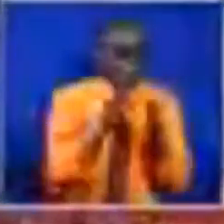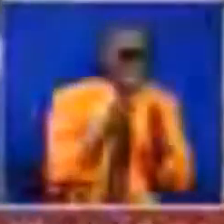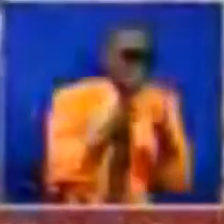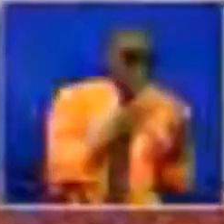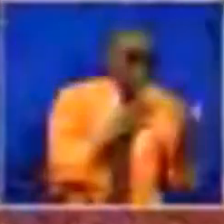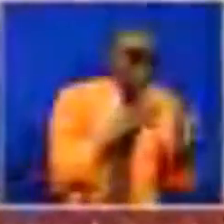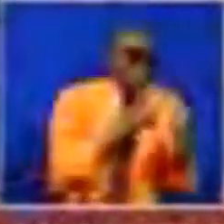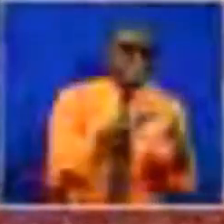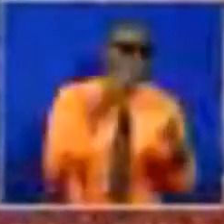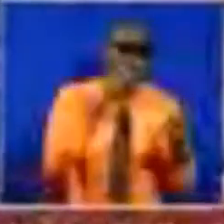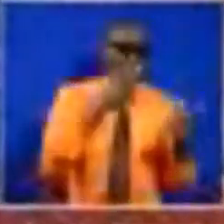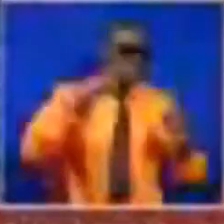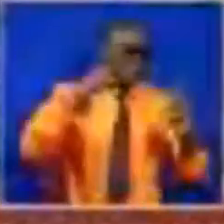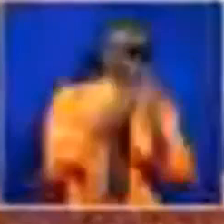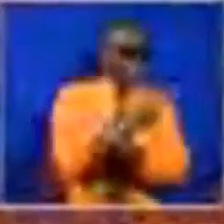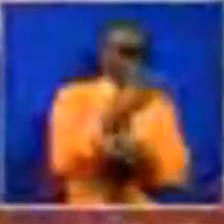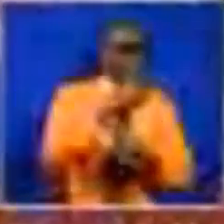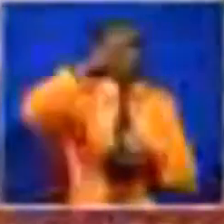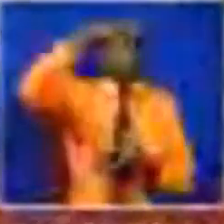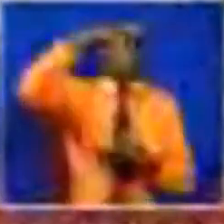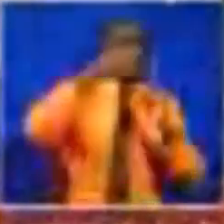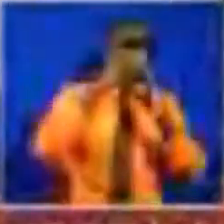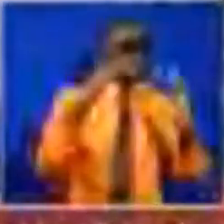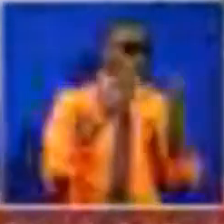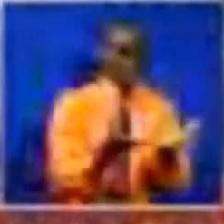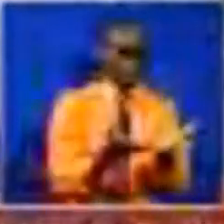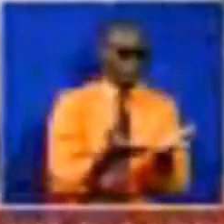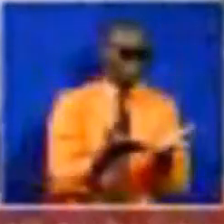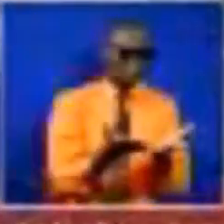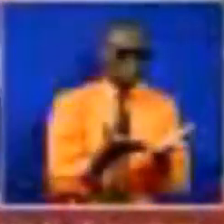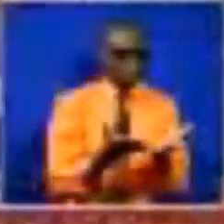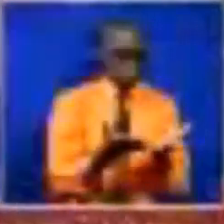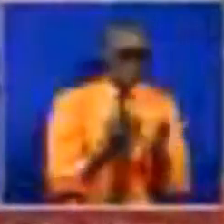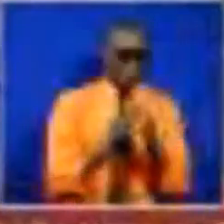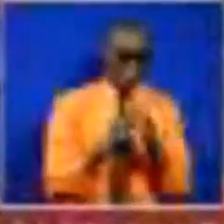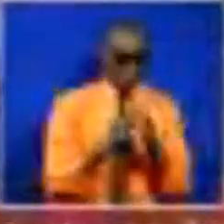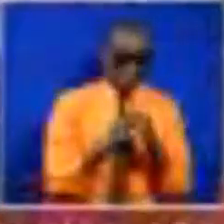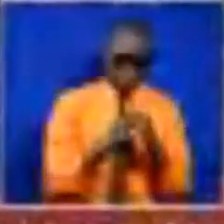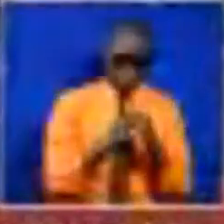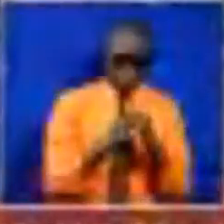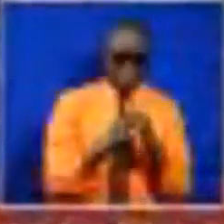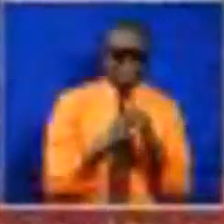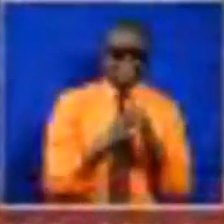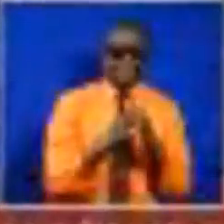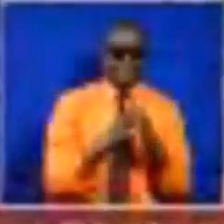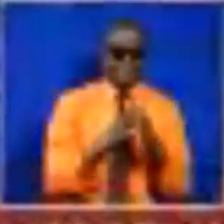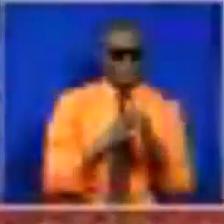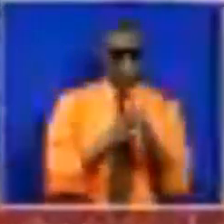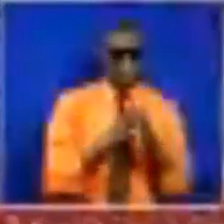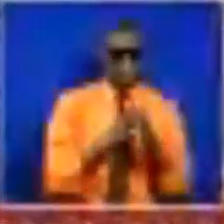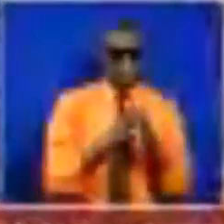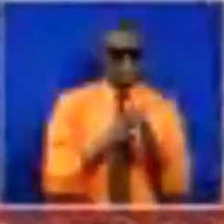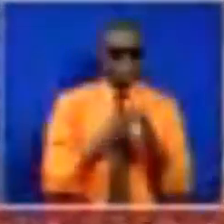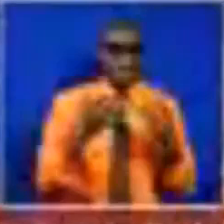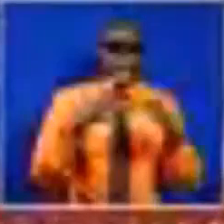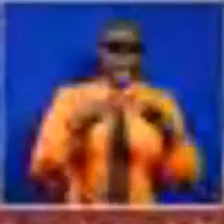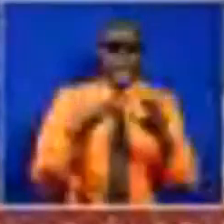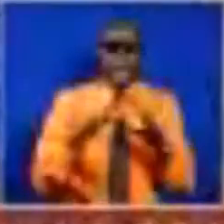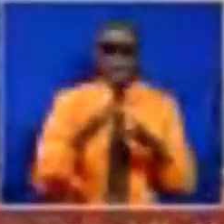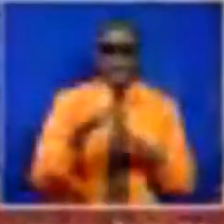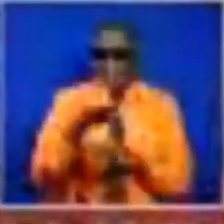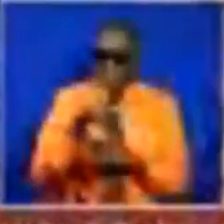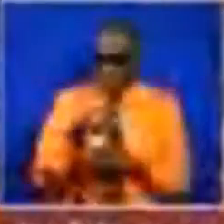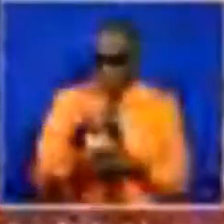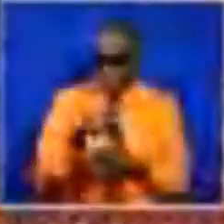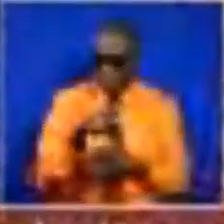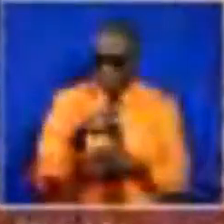It's a powerhouse. That's where the generator that is circulating power around there was there. The grave site that we were